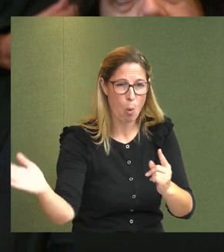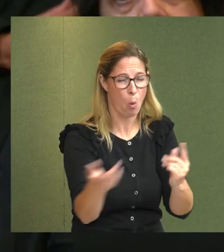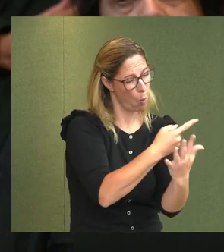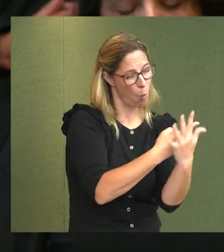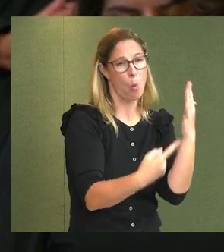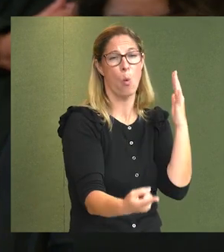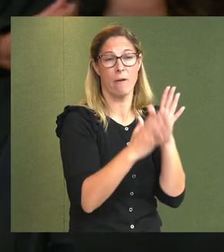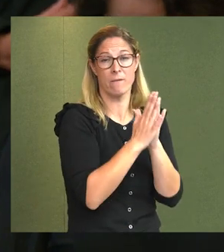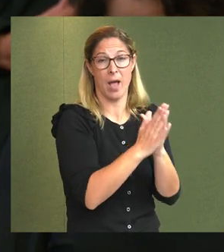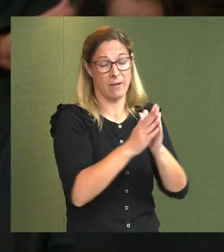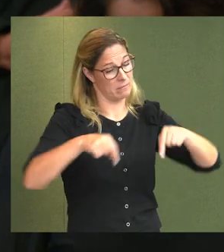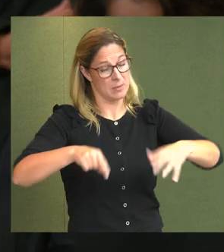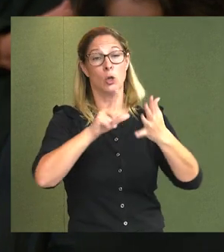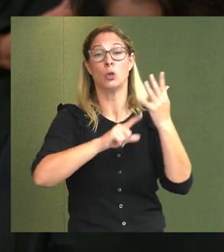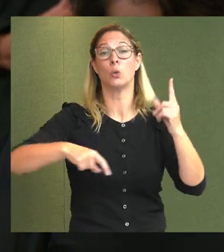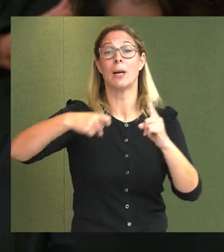in this country.